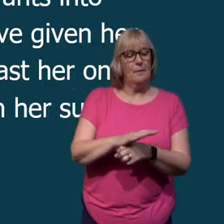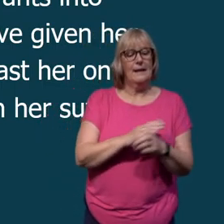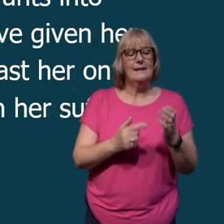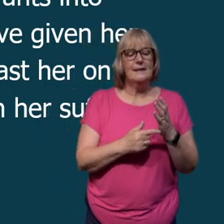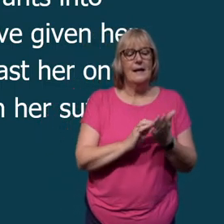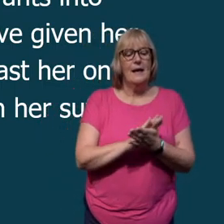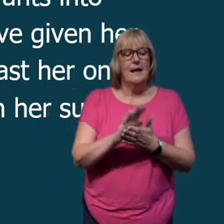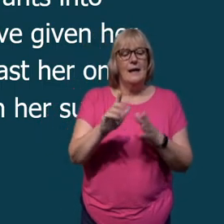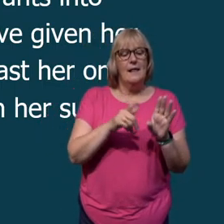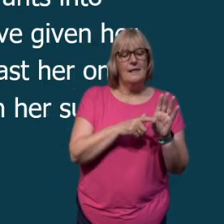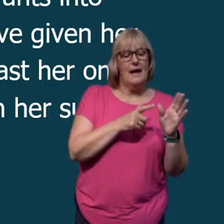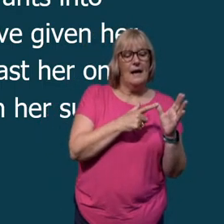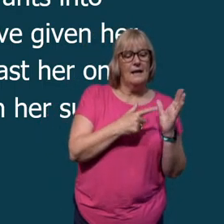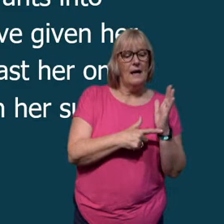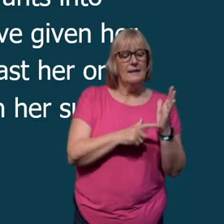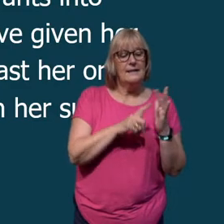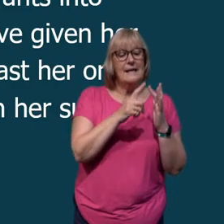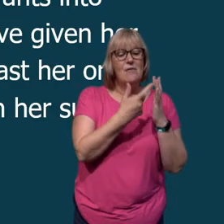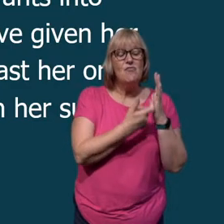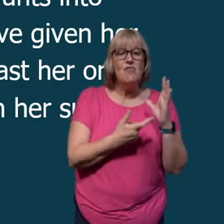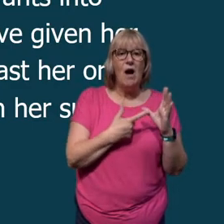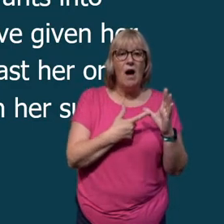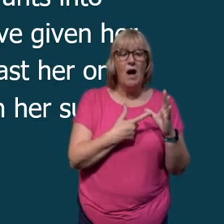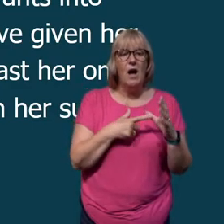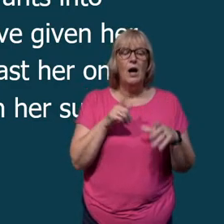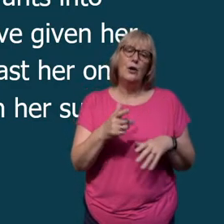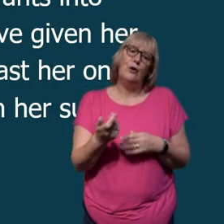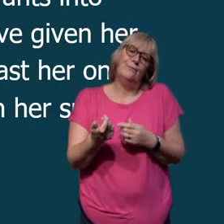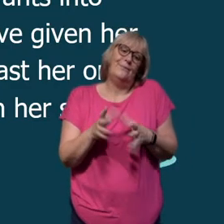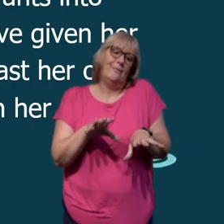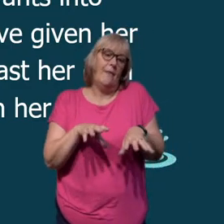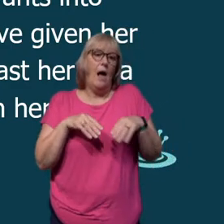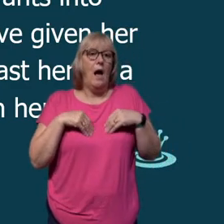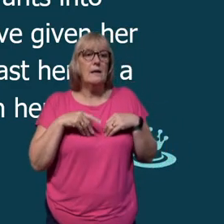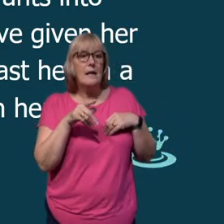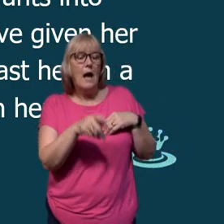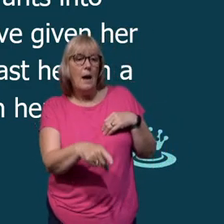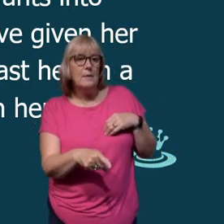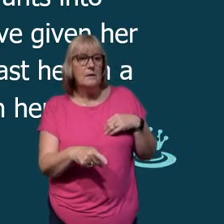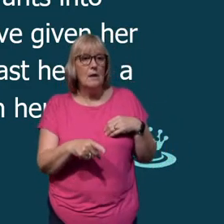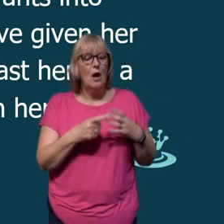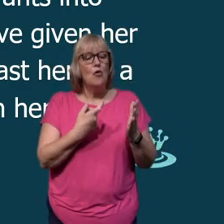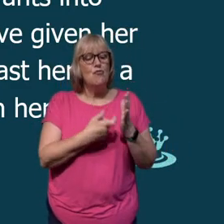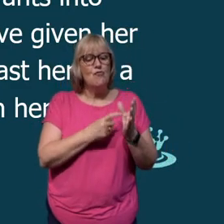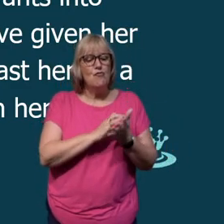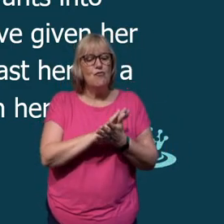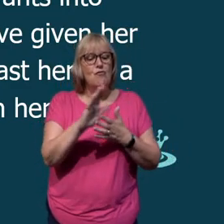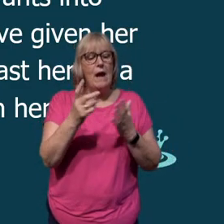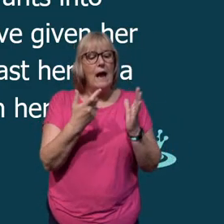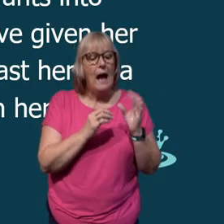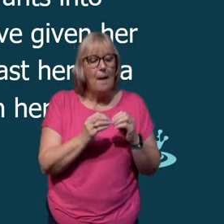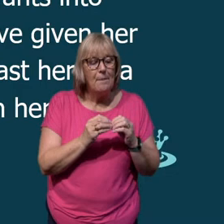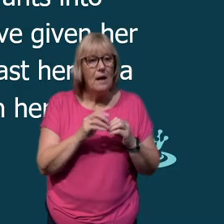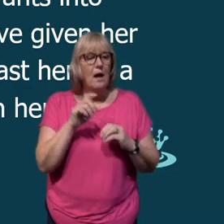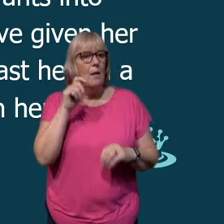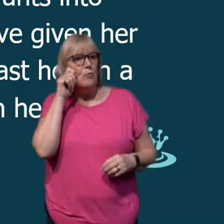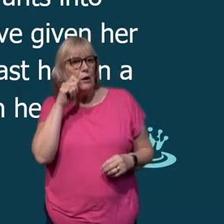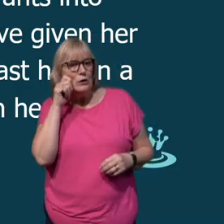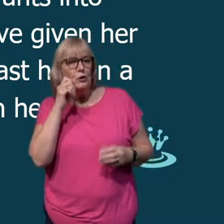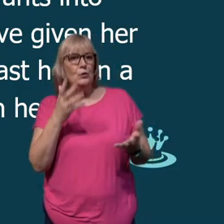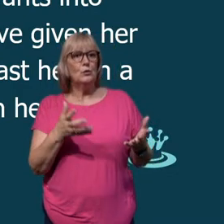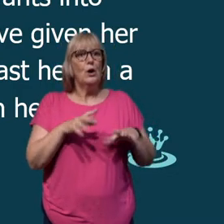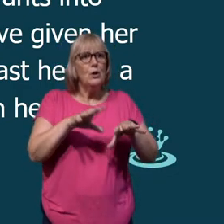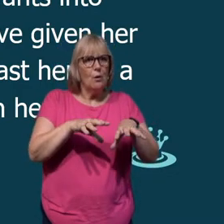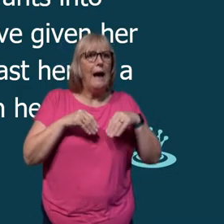you tolerate that woman Jezebel who calls herself a prophetess. By her teaching, she misleads my servants into sexual immorality and the eating of